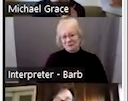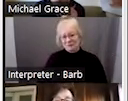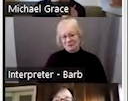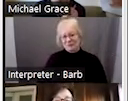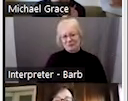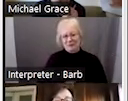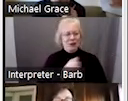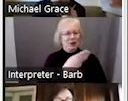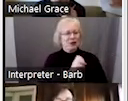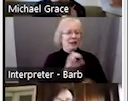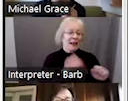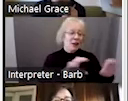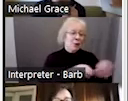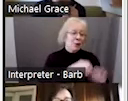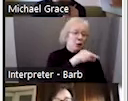She can do the Q&A for me